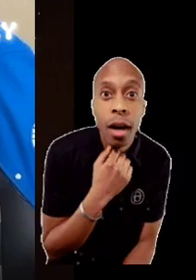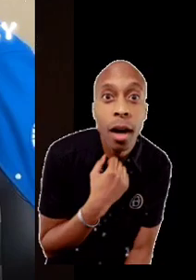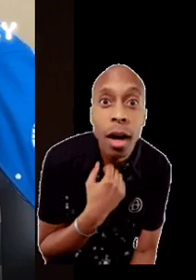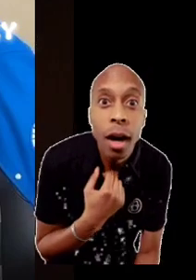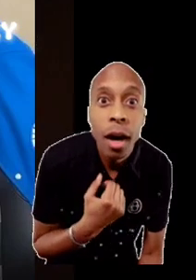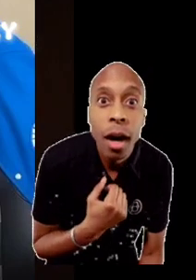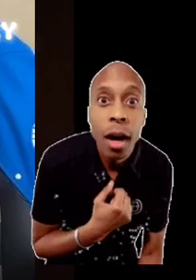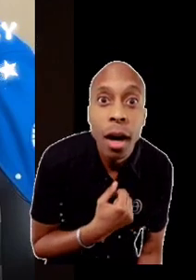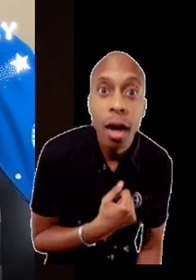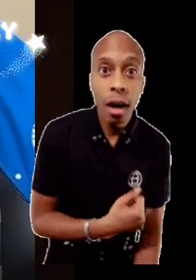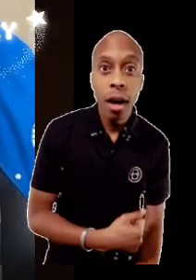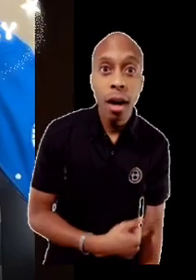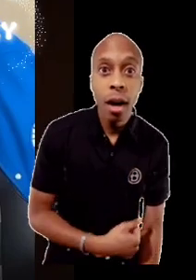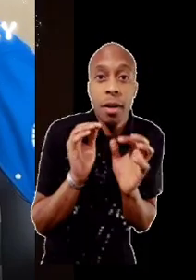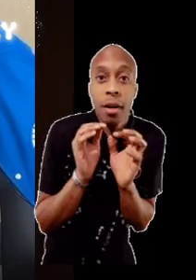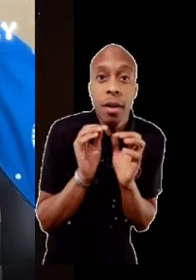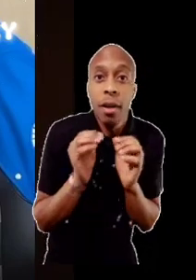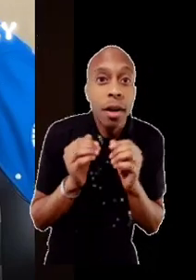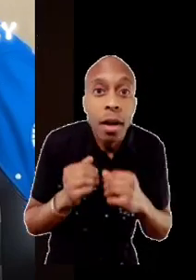Boy, beyond to uno.